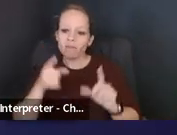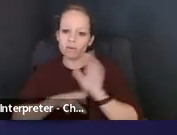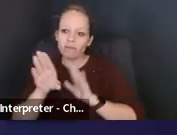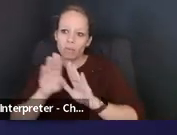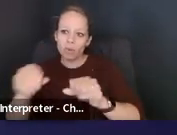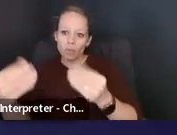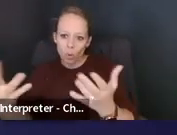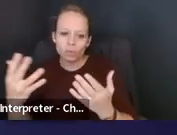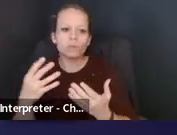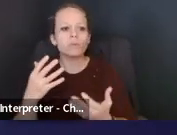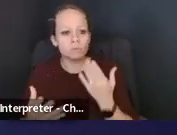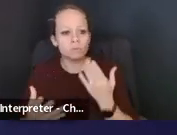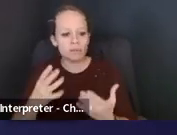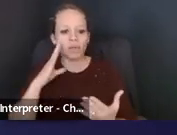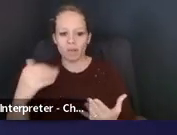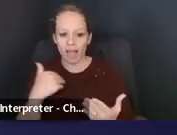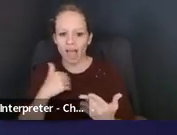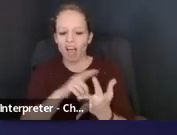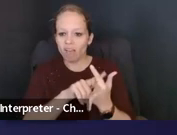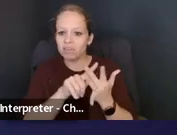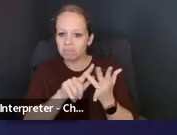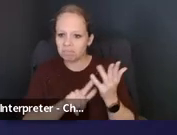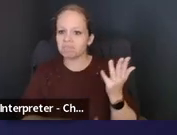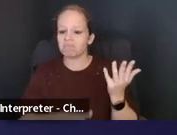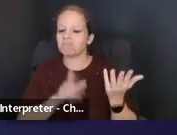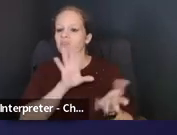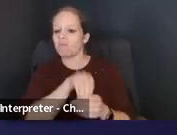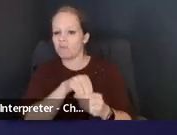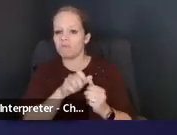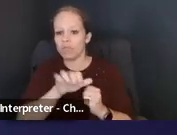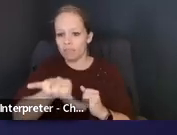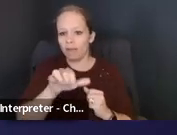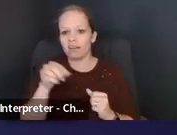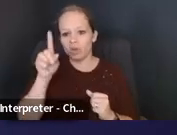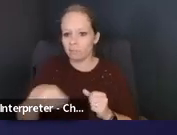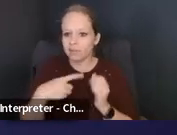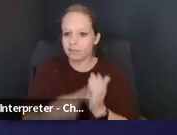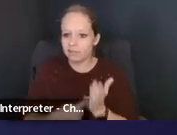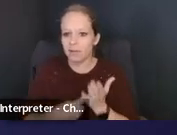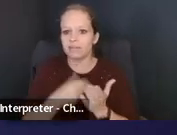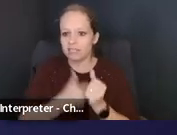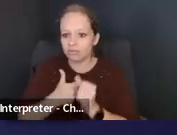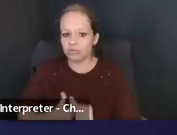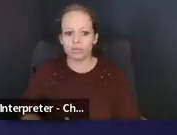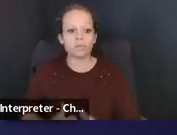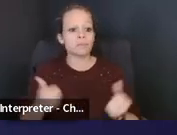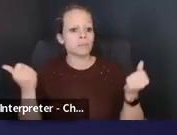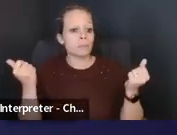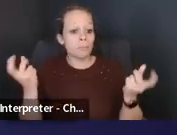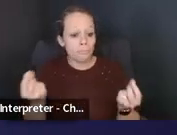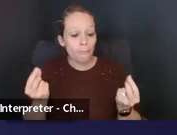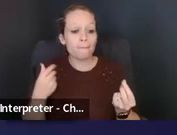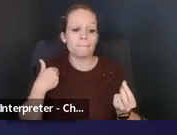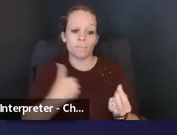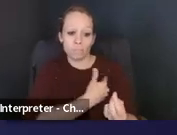proposal that it may have these elements associated with them and parts that you need to cover. And what we've done is we've taken these